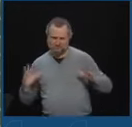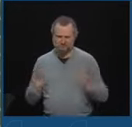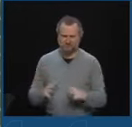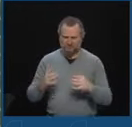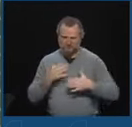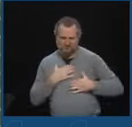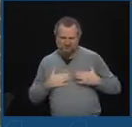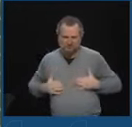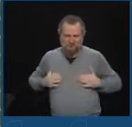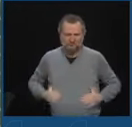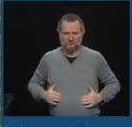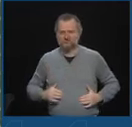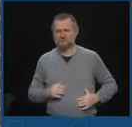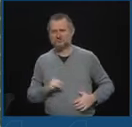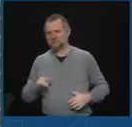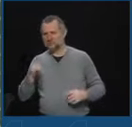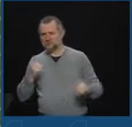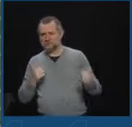to get my attention.